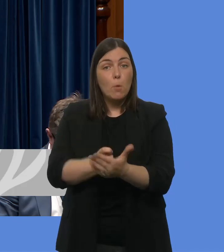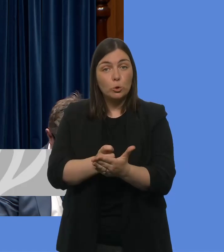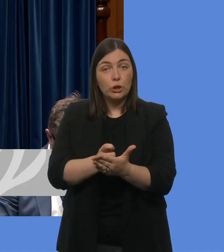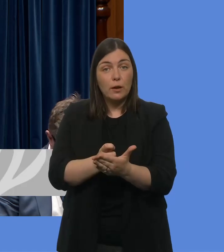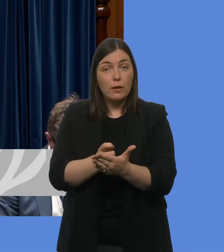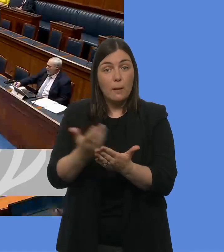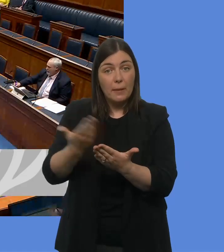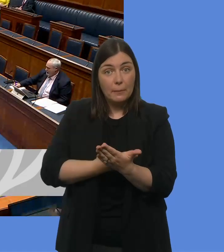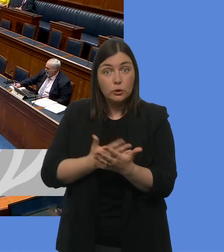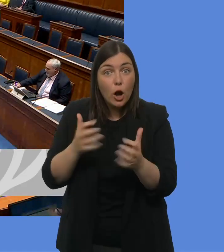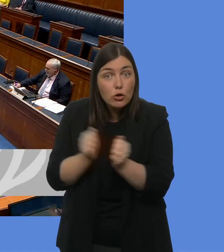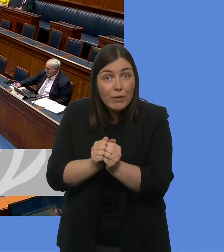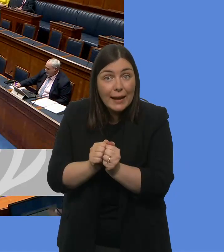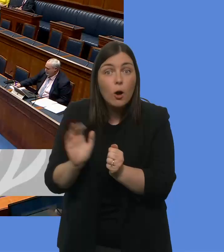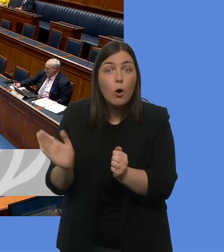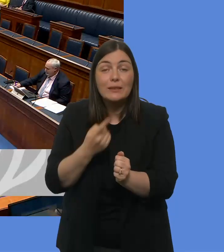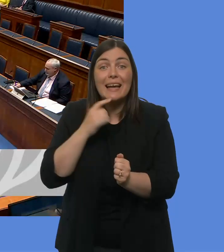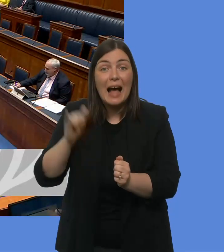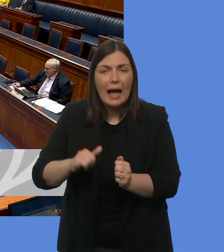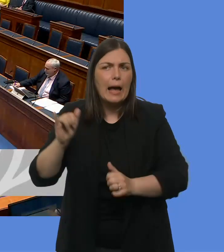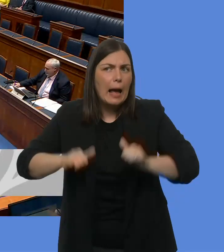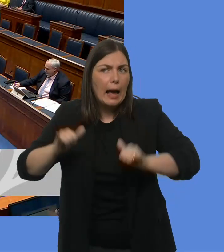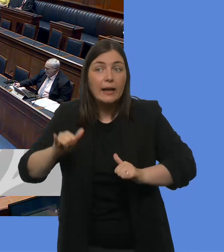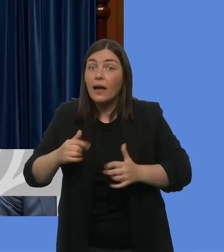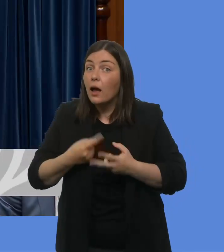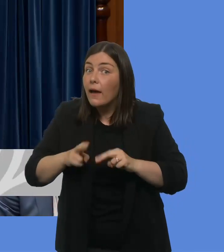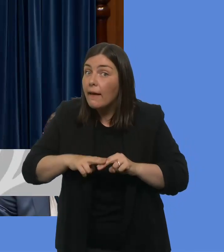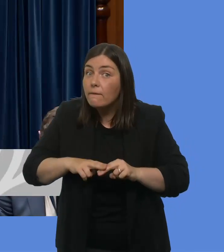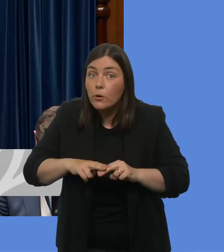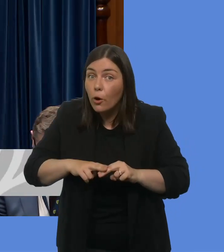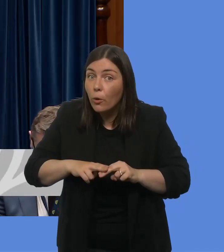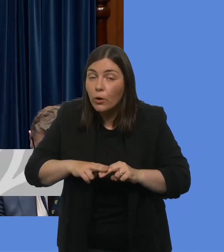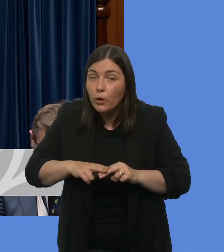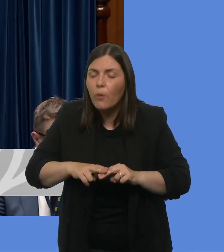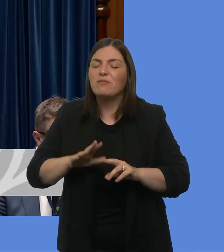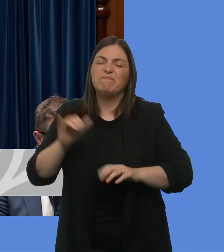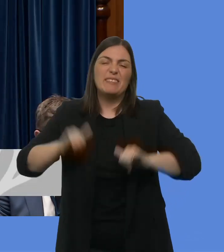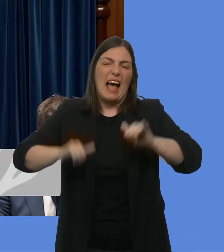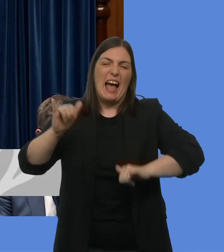in favour say aye. Aye. Contrary if any, no. The ayes have it. The ayes have it. I have received